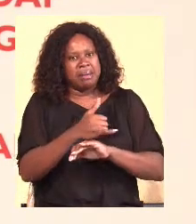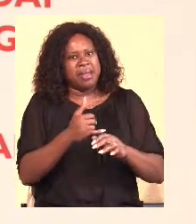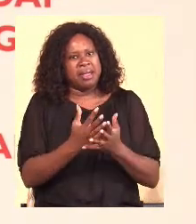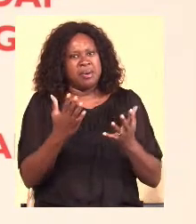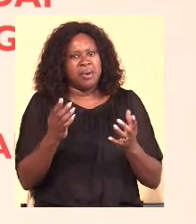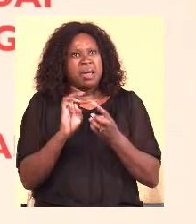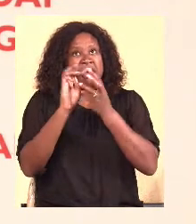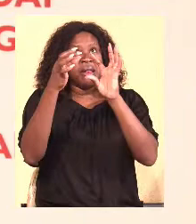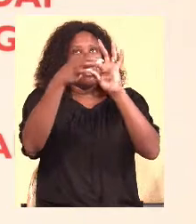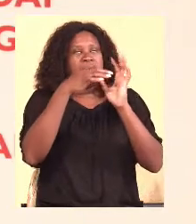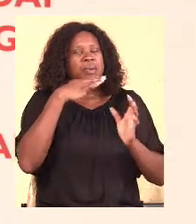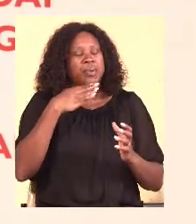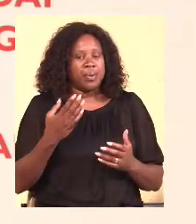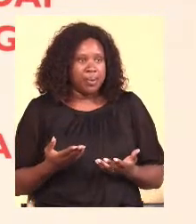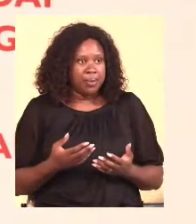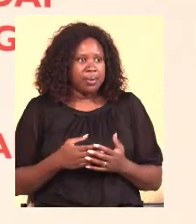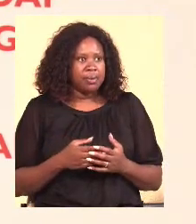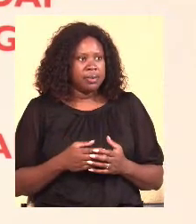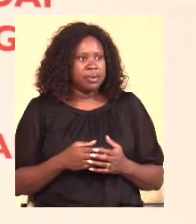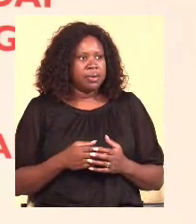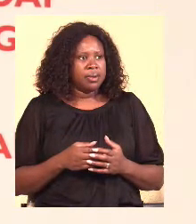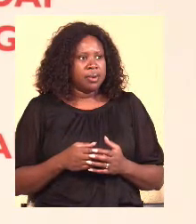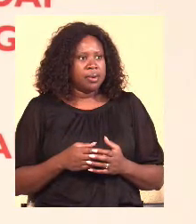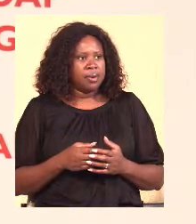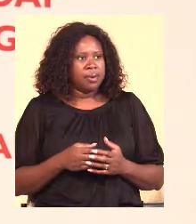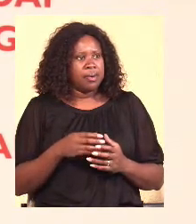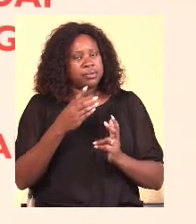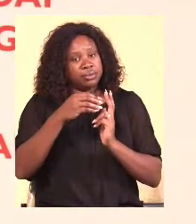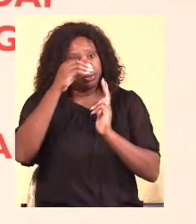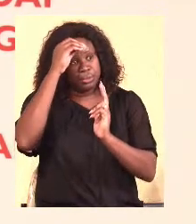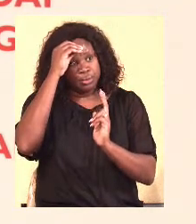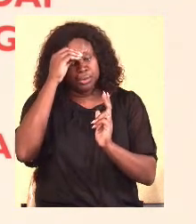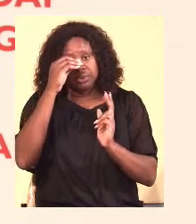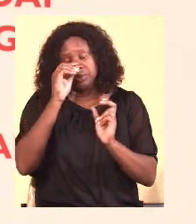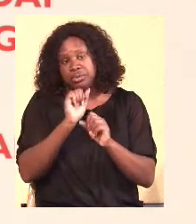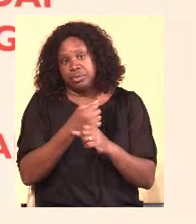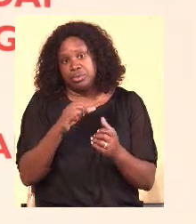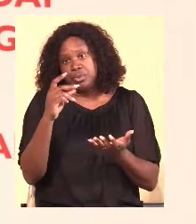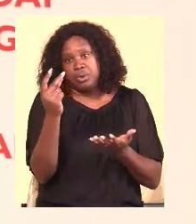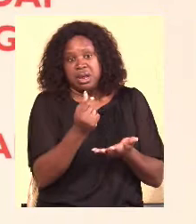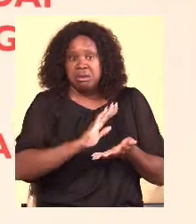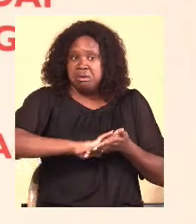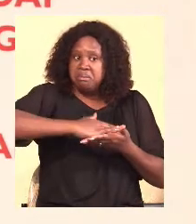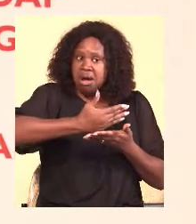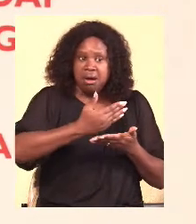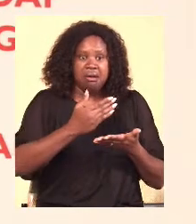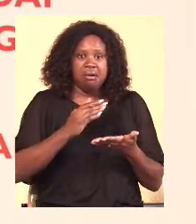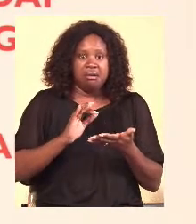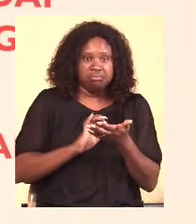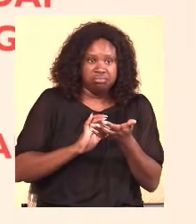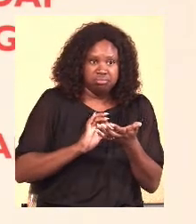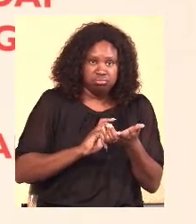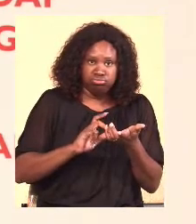network coverage, in areas or students that could not afford to purchase these devices. And we know